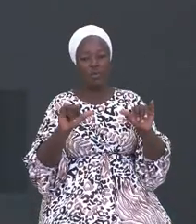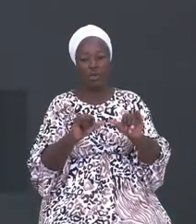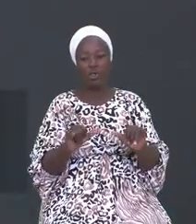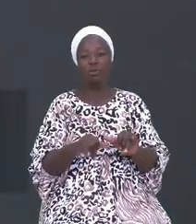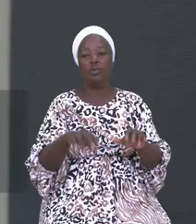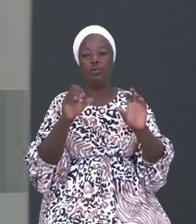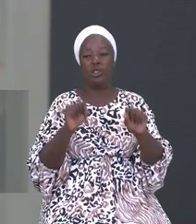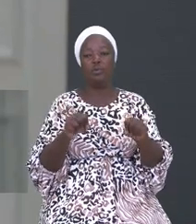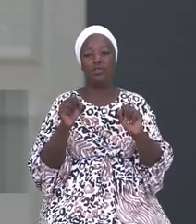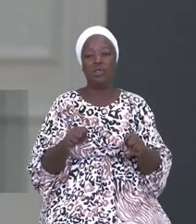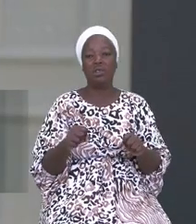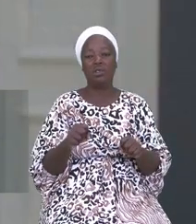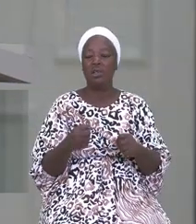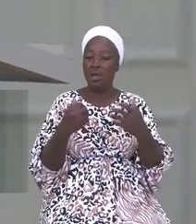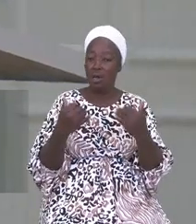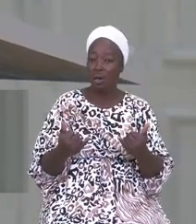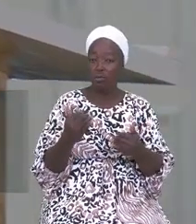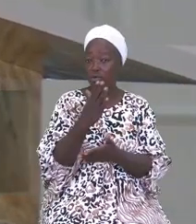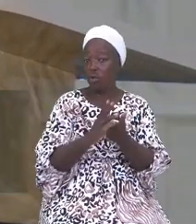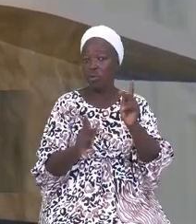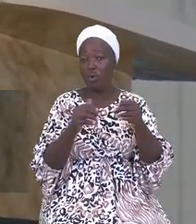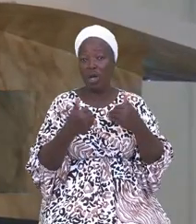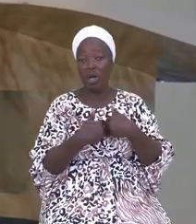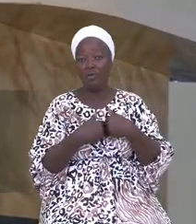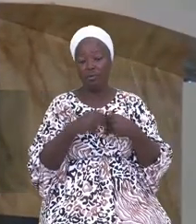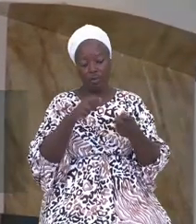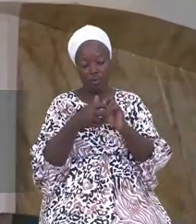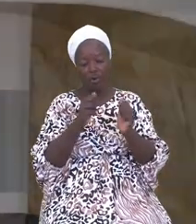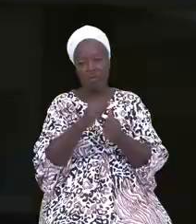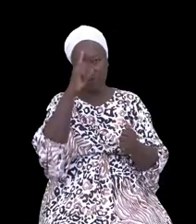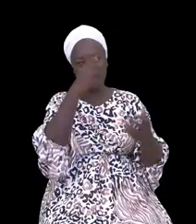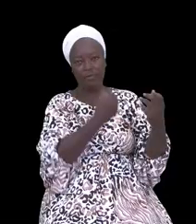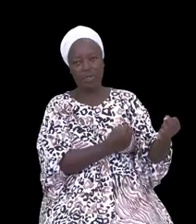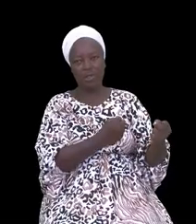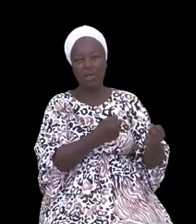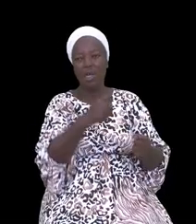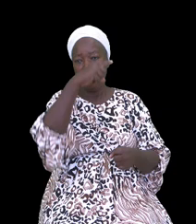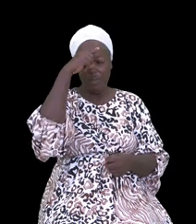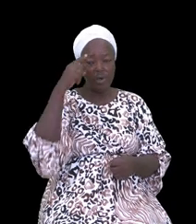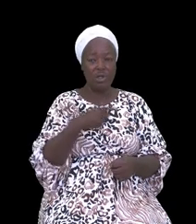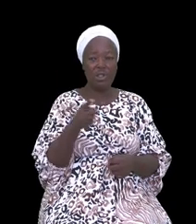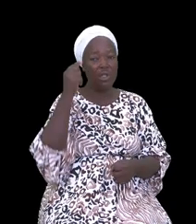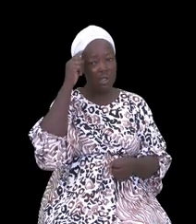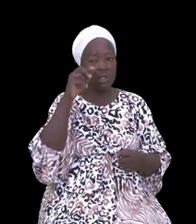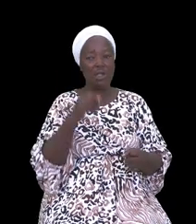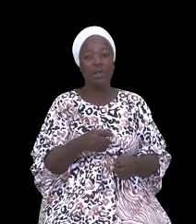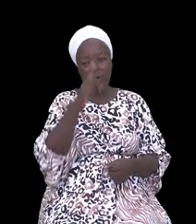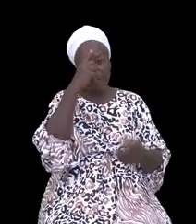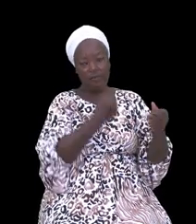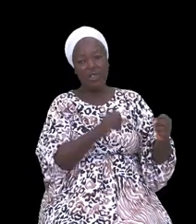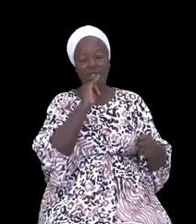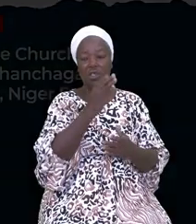Now, some people have problems with faith, because they think faith is something